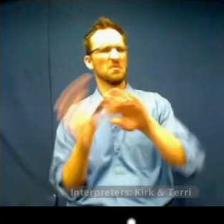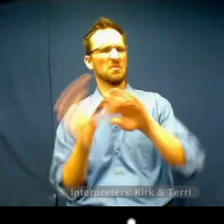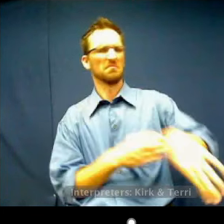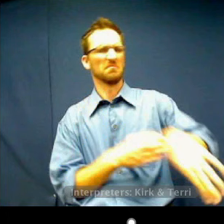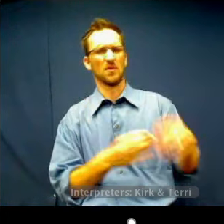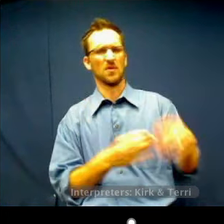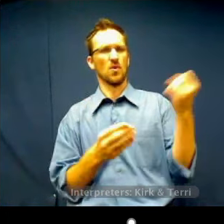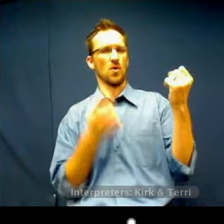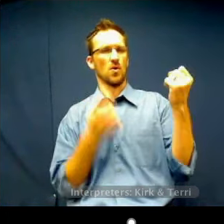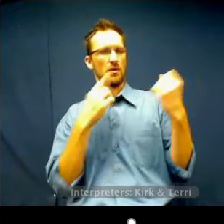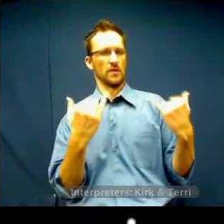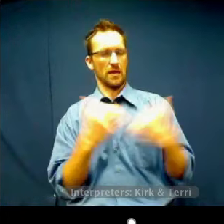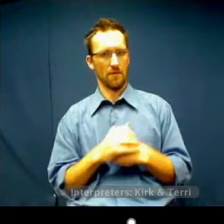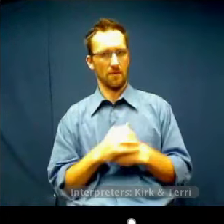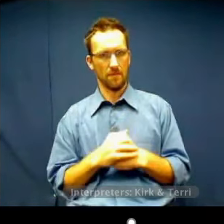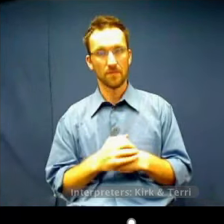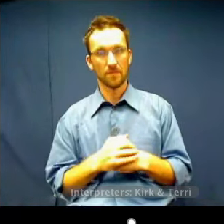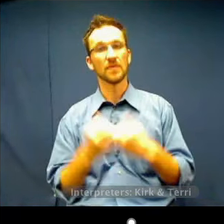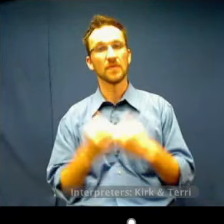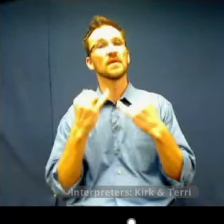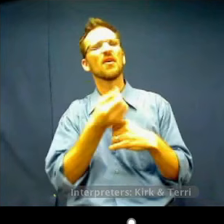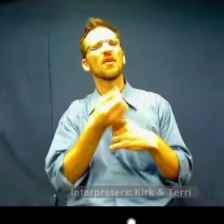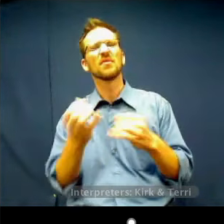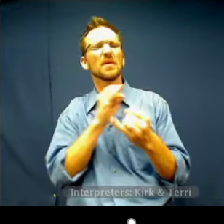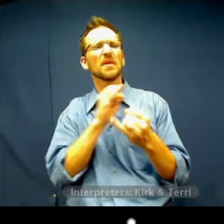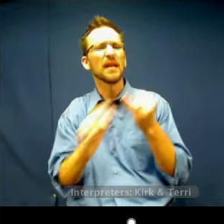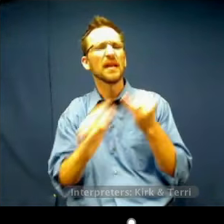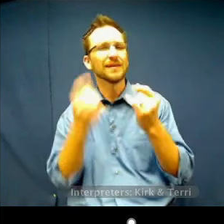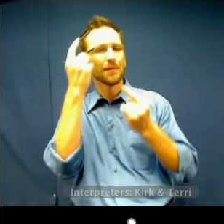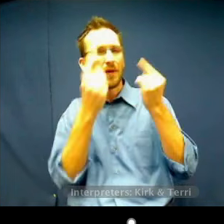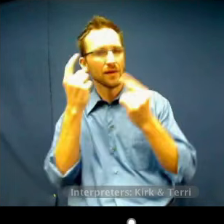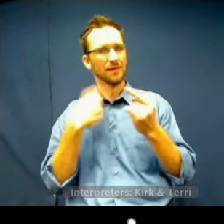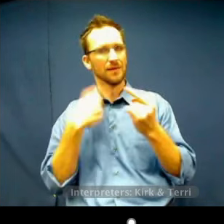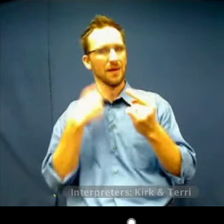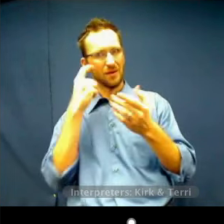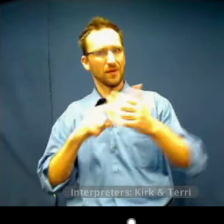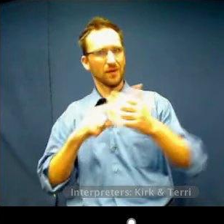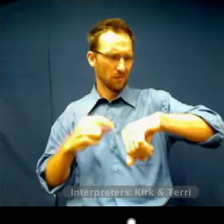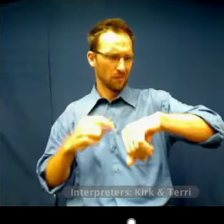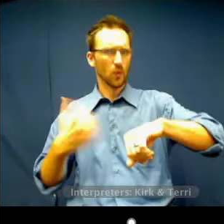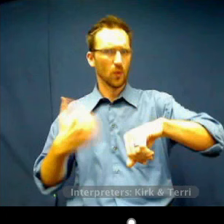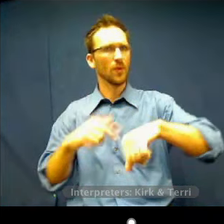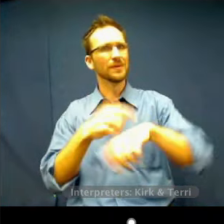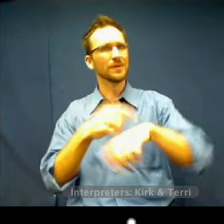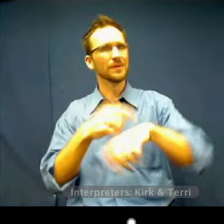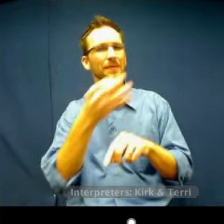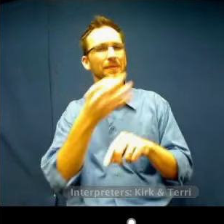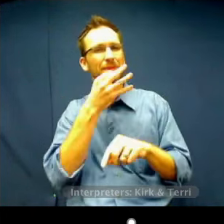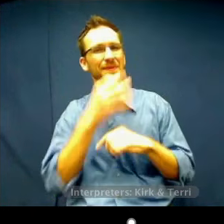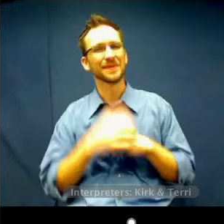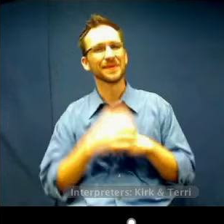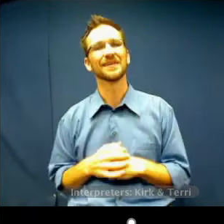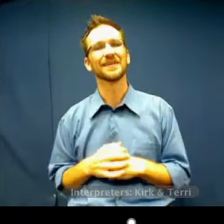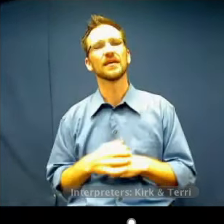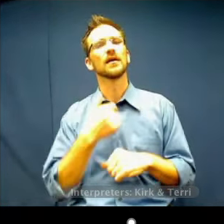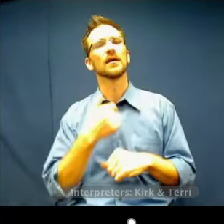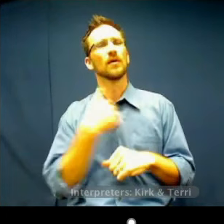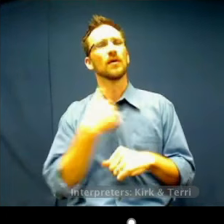In terms of just some final thoughts, because I see that I'm running out of time, we have some related